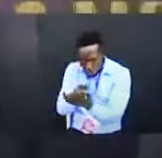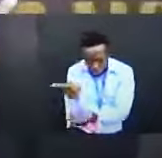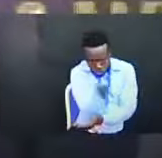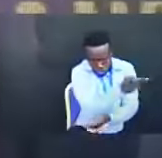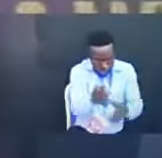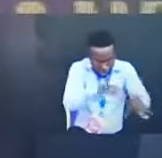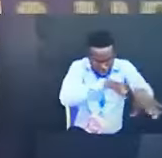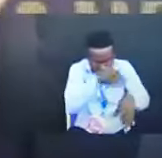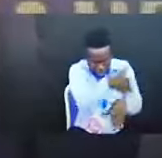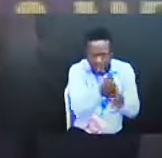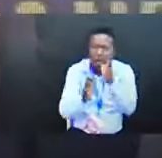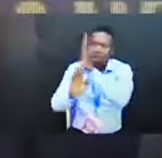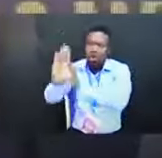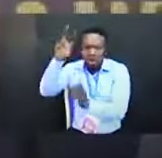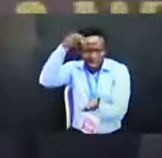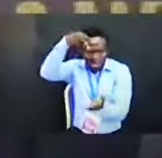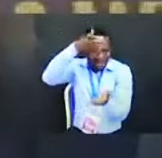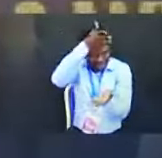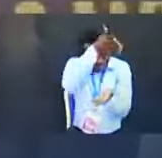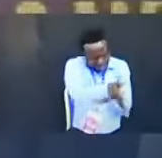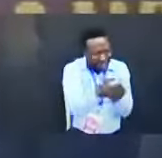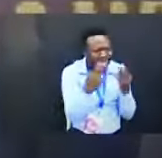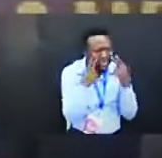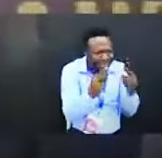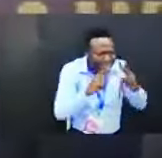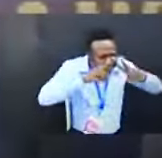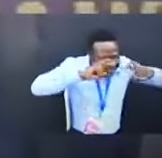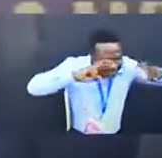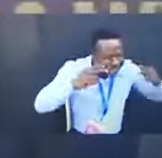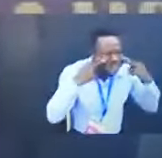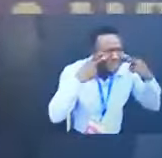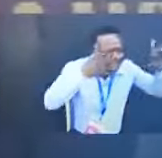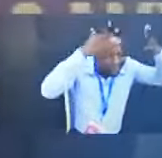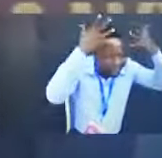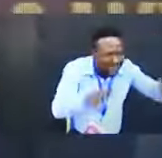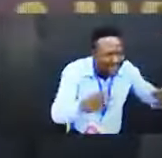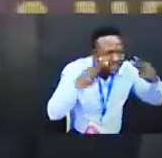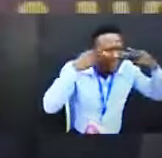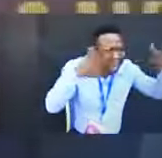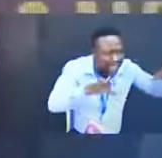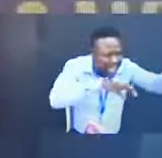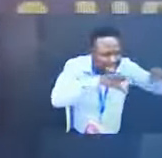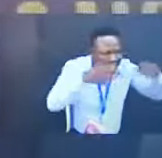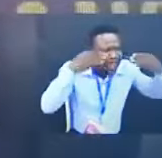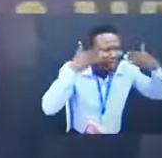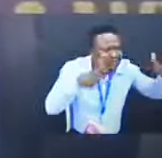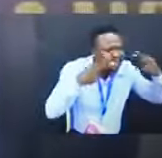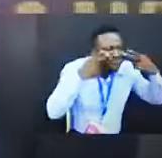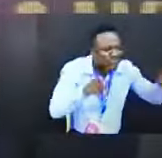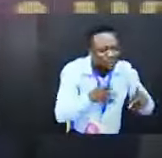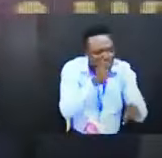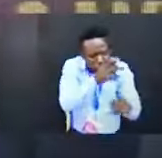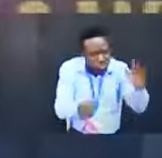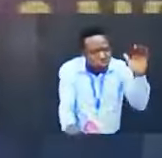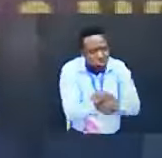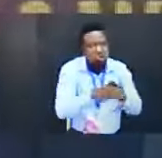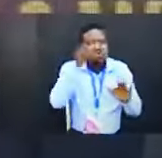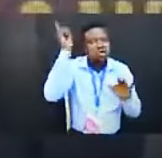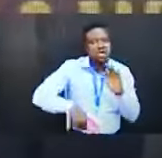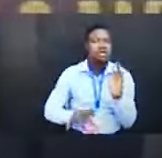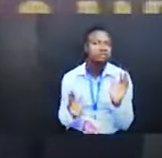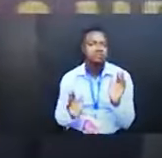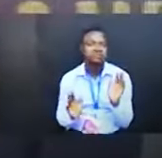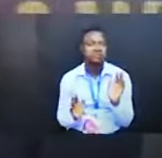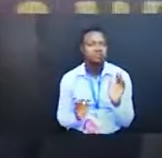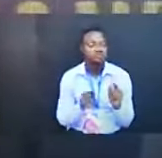is going on between you and your husband. He knows. You can't hide anything.